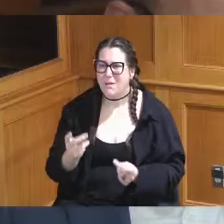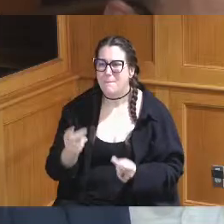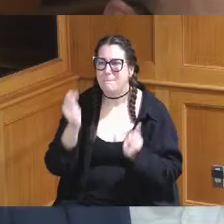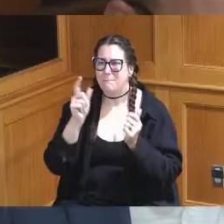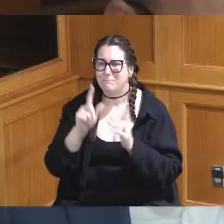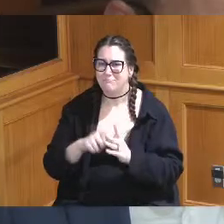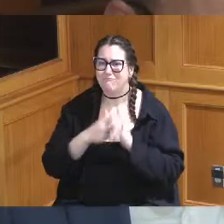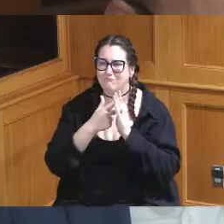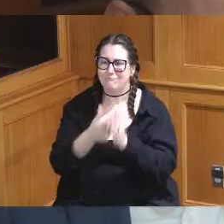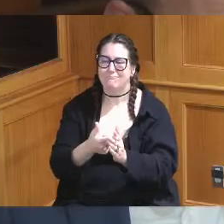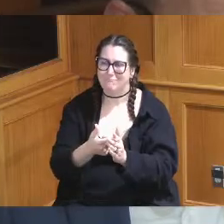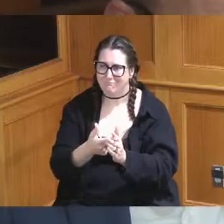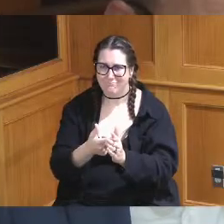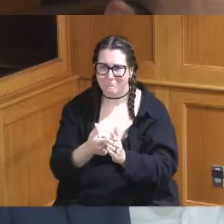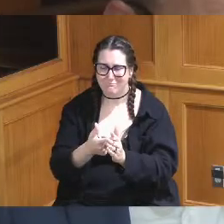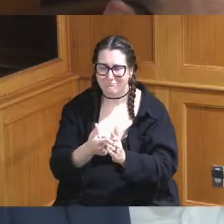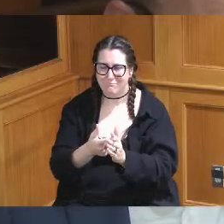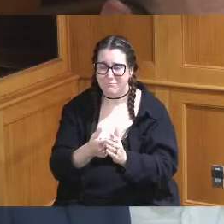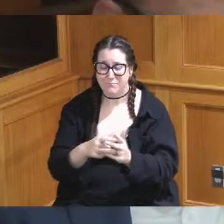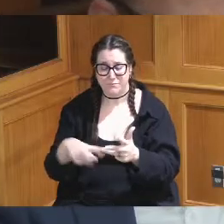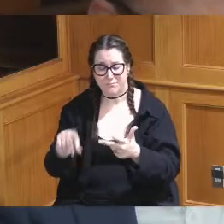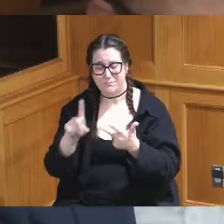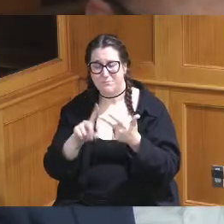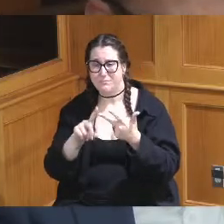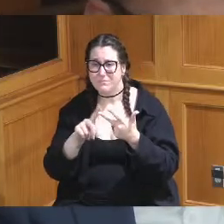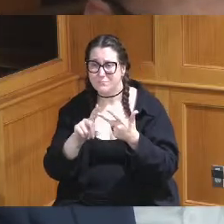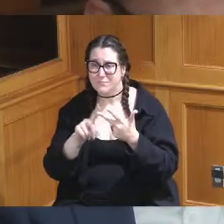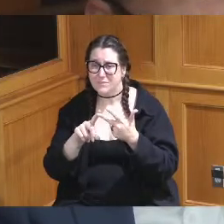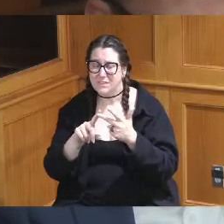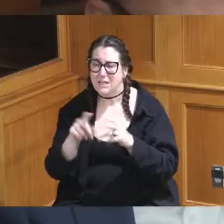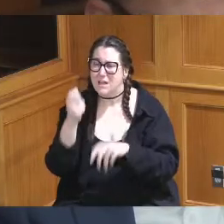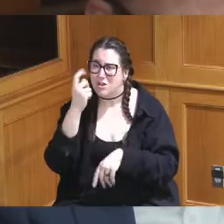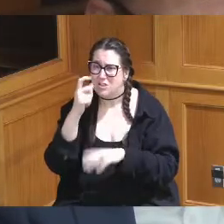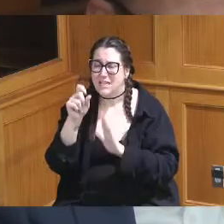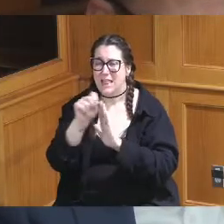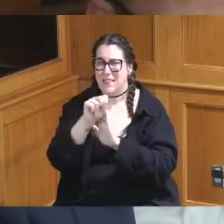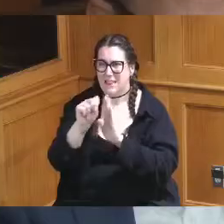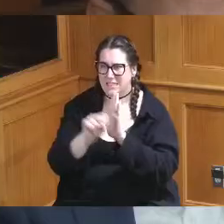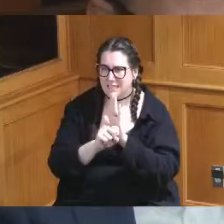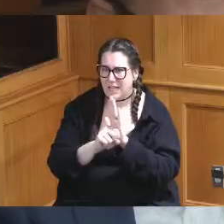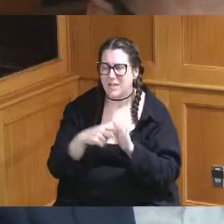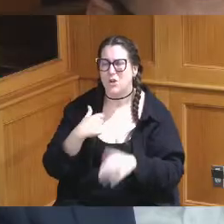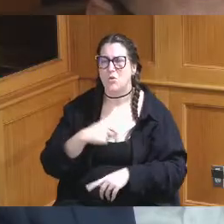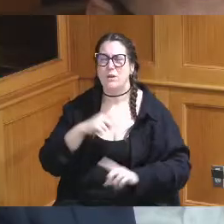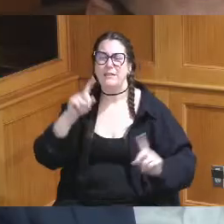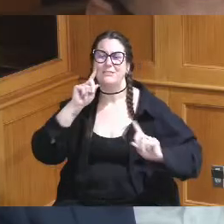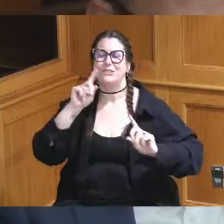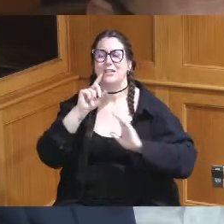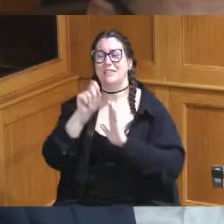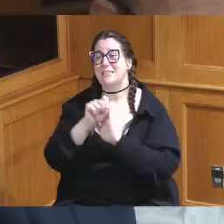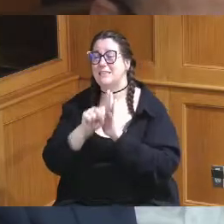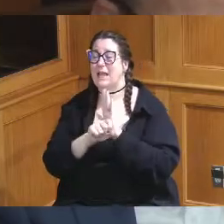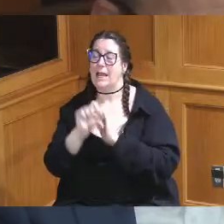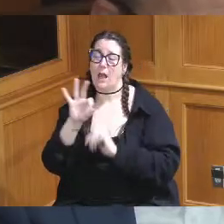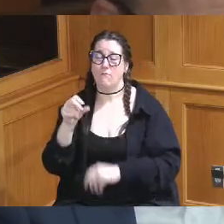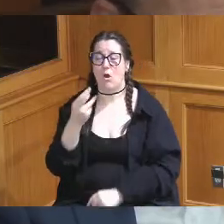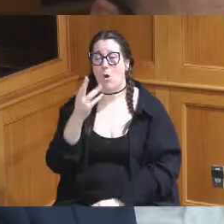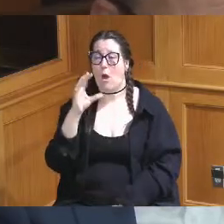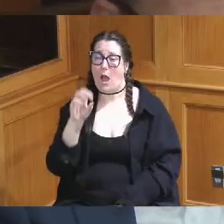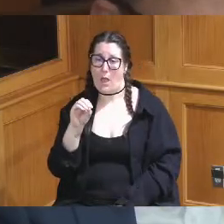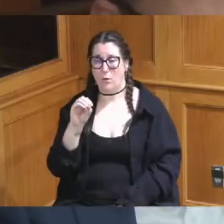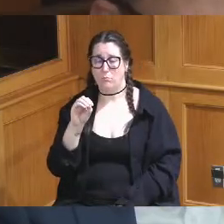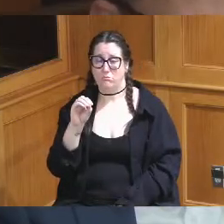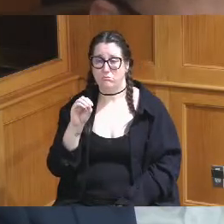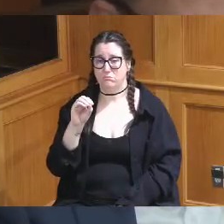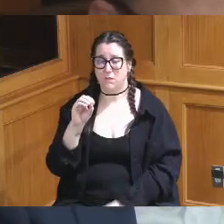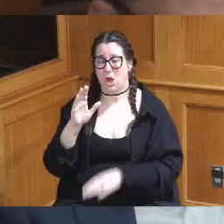immediately. Number three, the state. We keep hearing a lot about the state of Ohio. And serving up